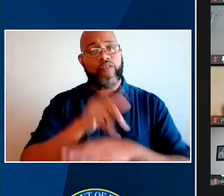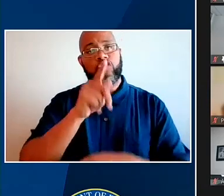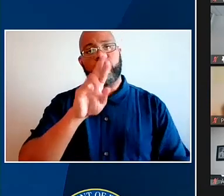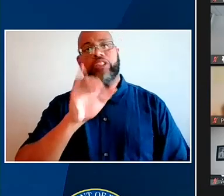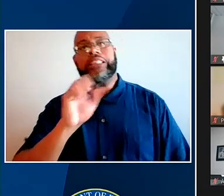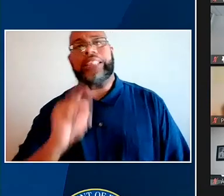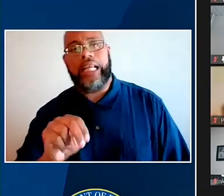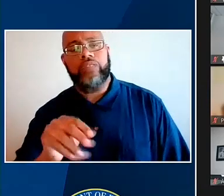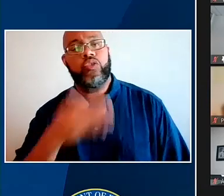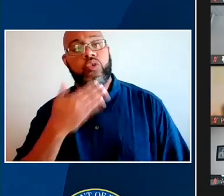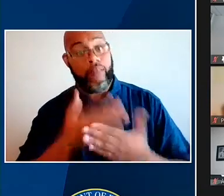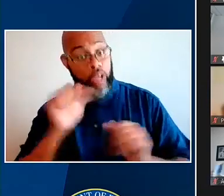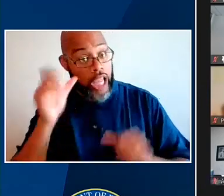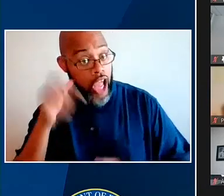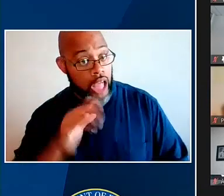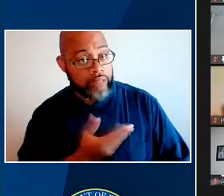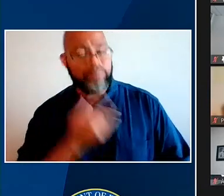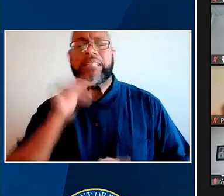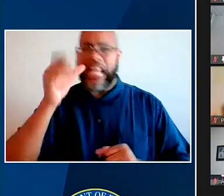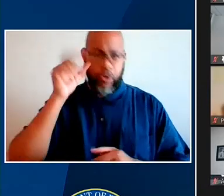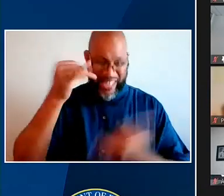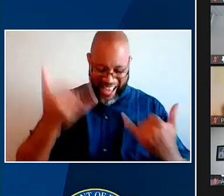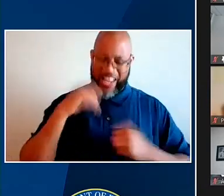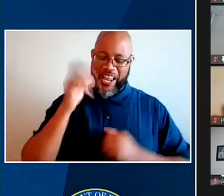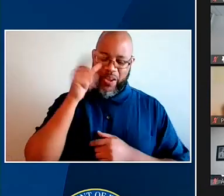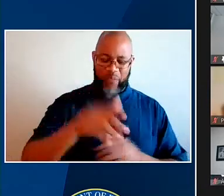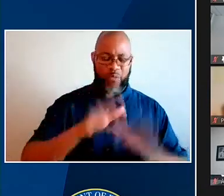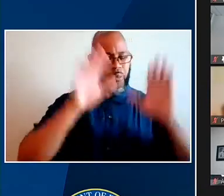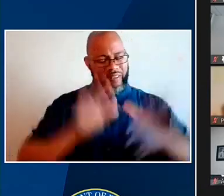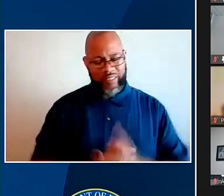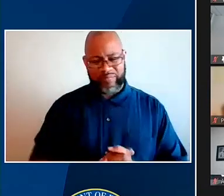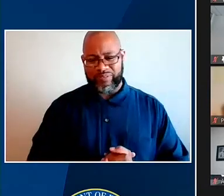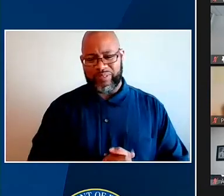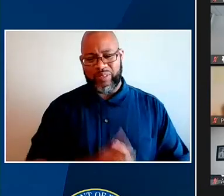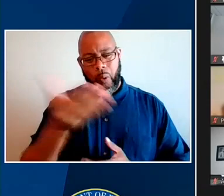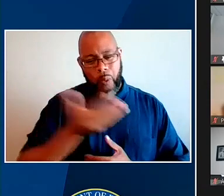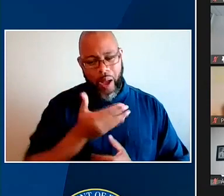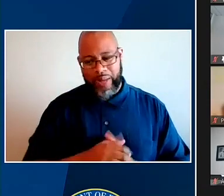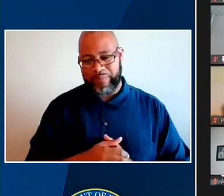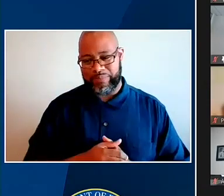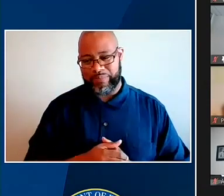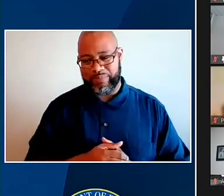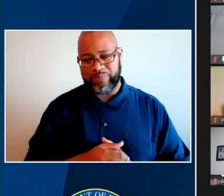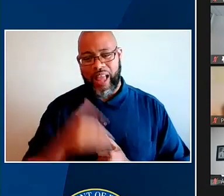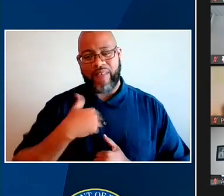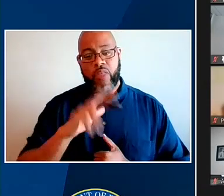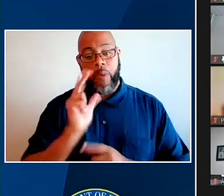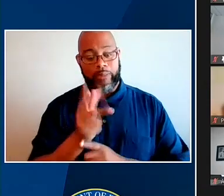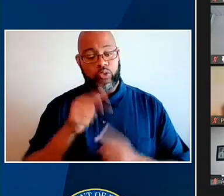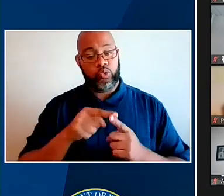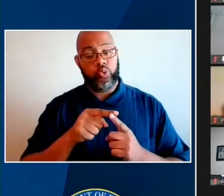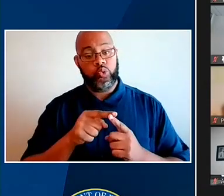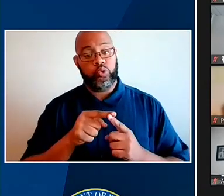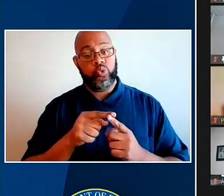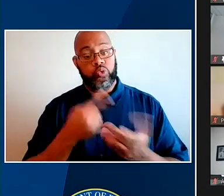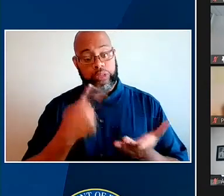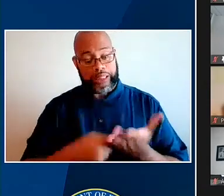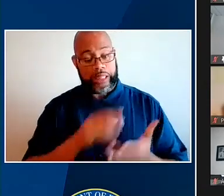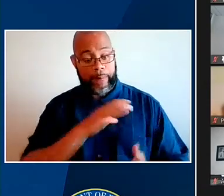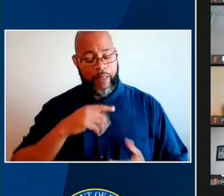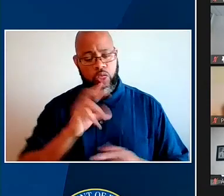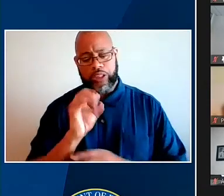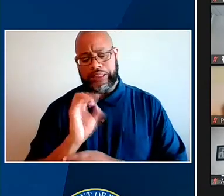us? Yes, I can hear you this time. Thanks. Excellent. Excellent. Welcome. Glad we figured that out. You'll have 3 minutes to address the committee with a